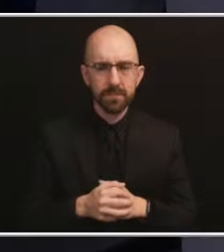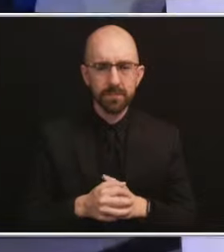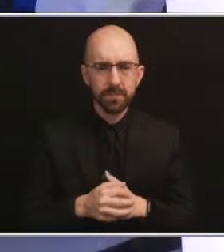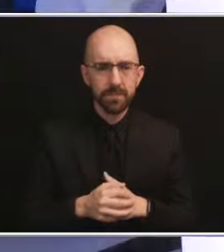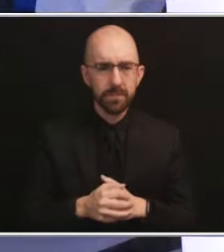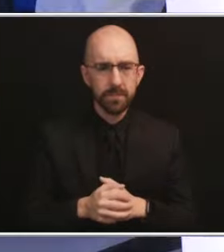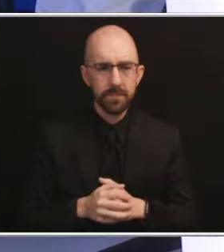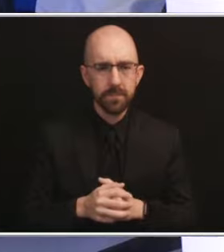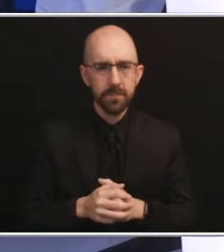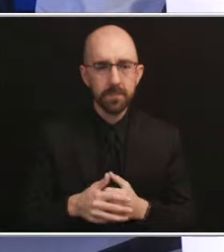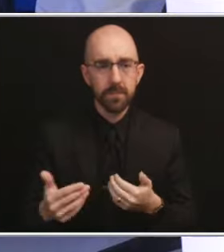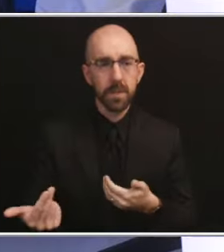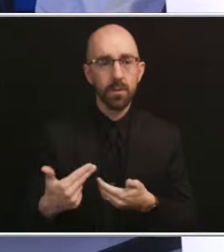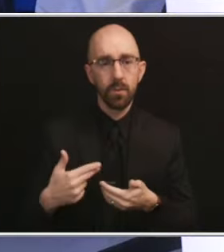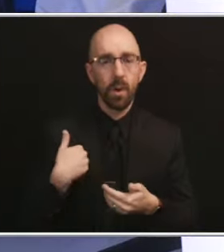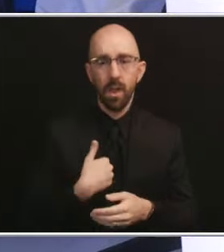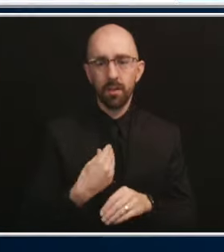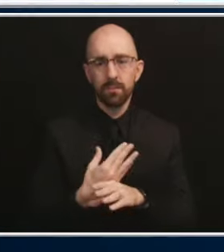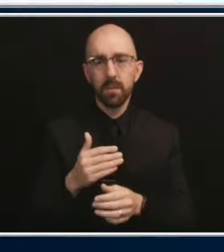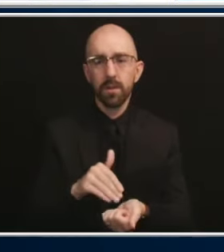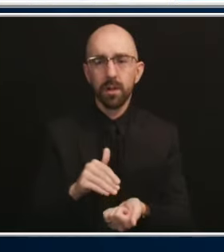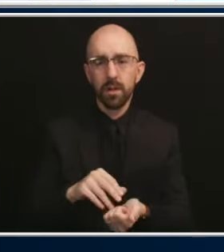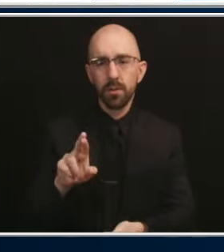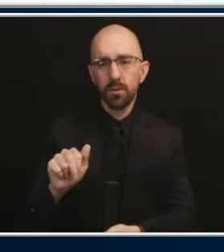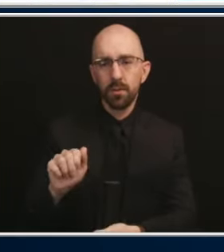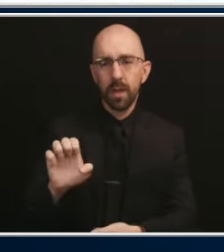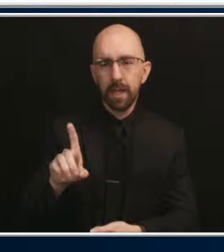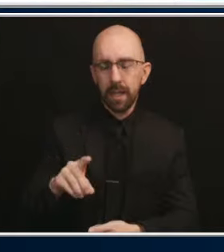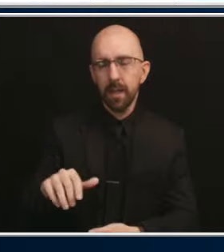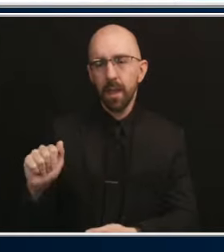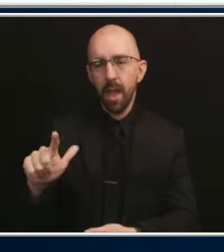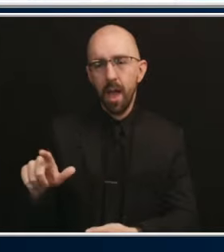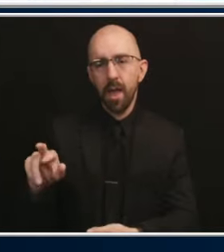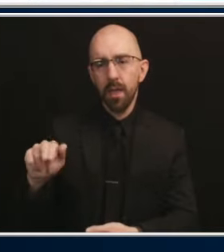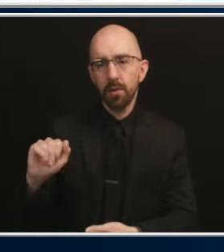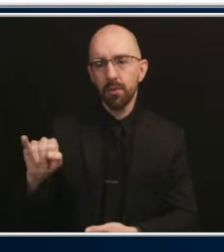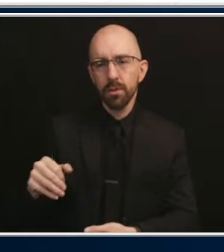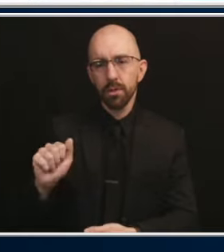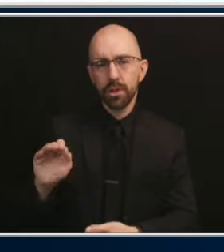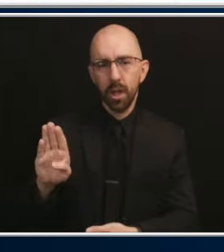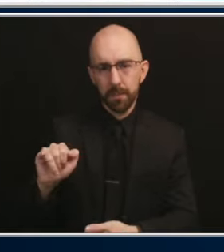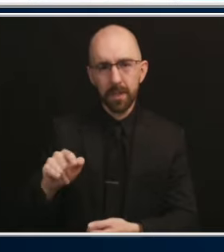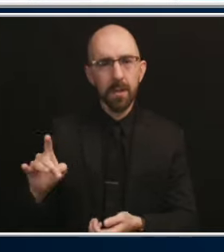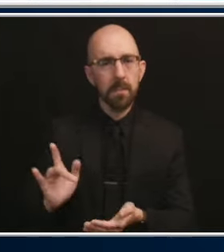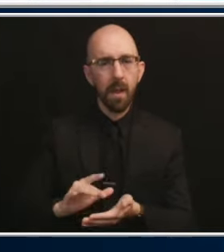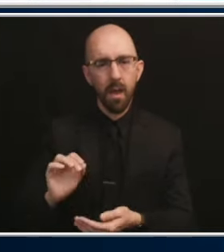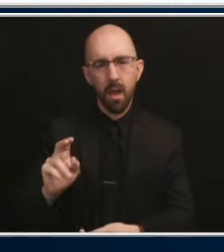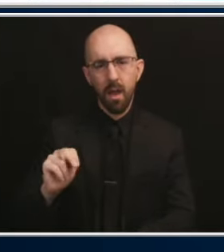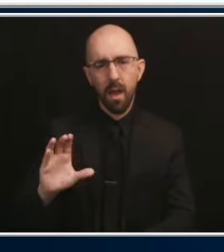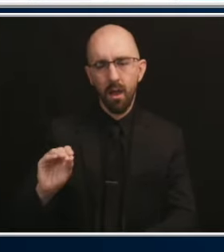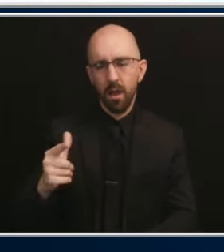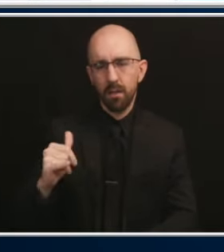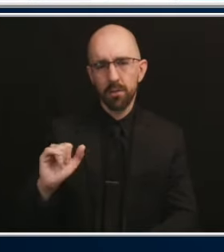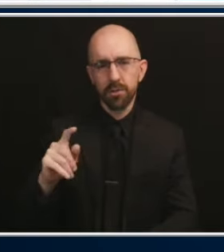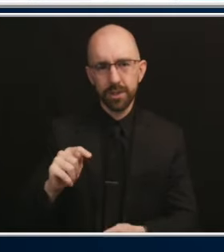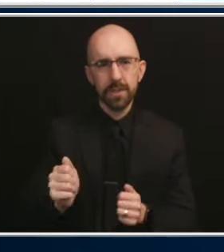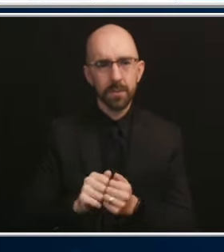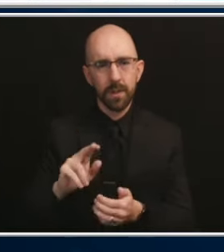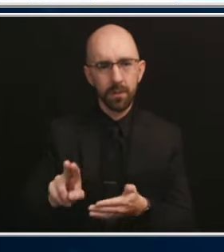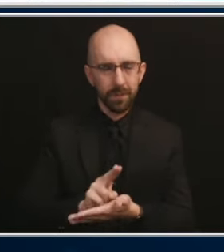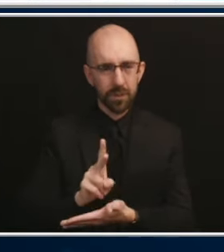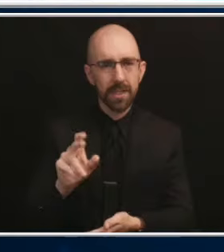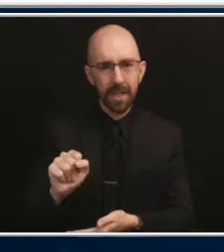Well, joining us virtually is Dr. Rahid Al-Rajabi, a medical oncologist with the University of Kansas Cancer Center, who will share his